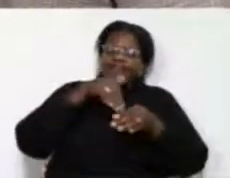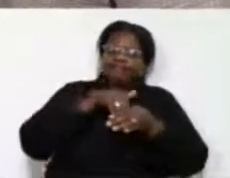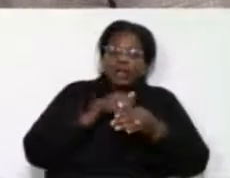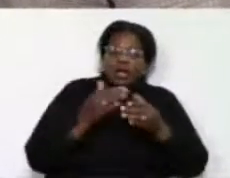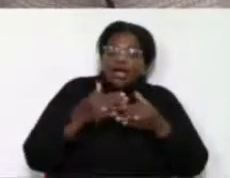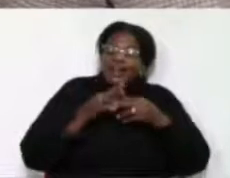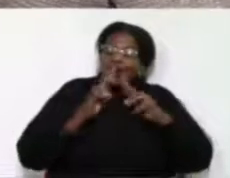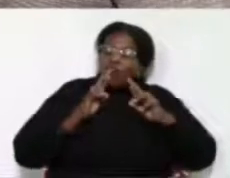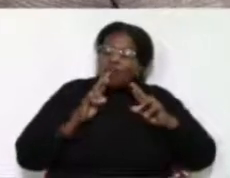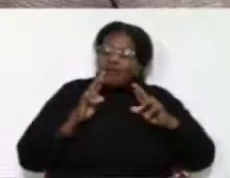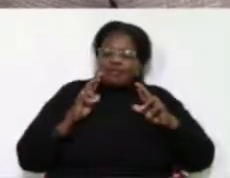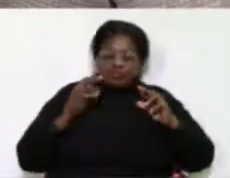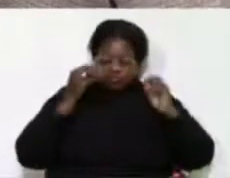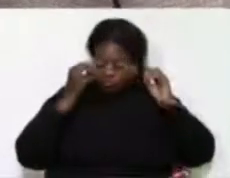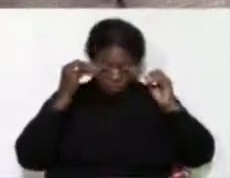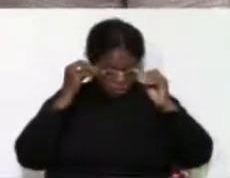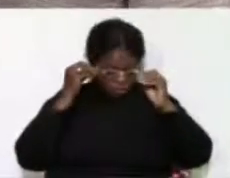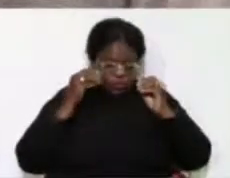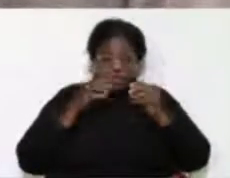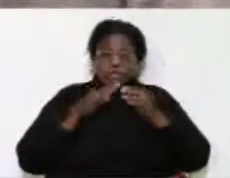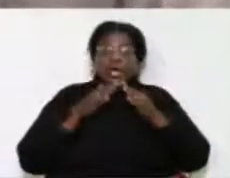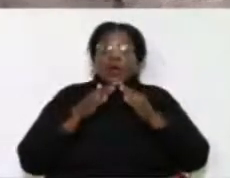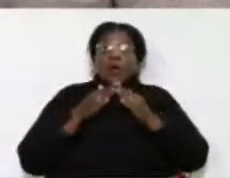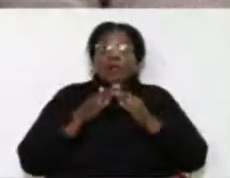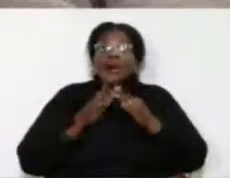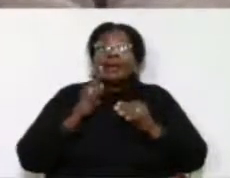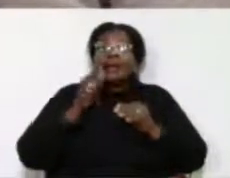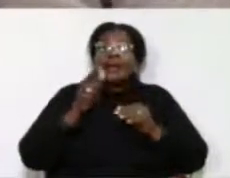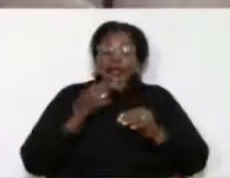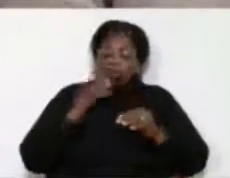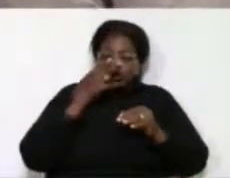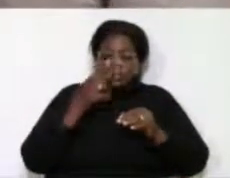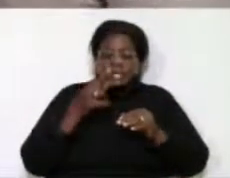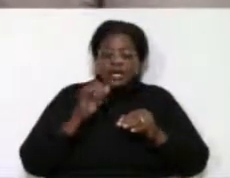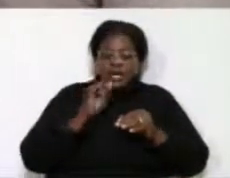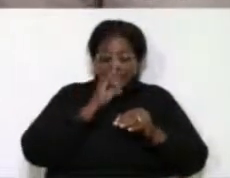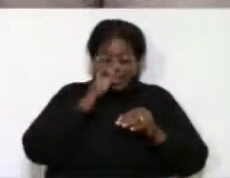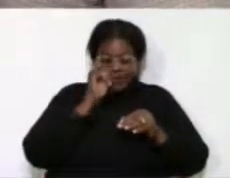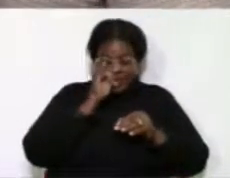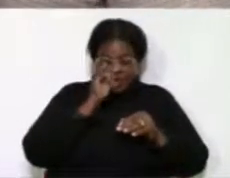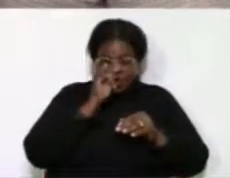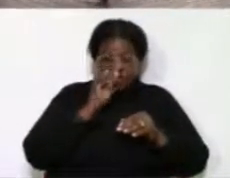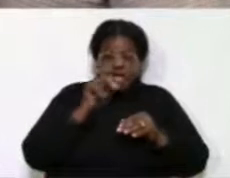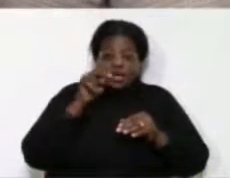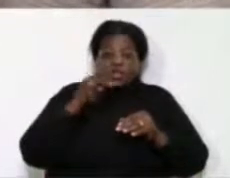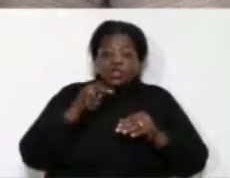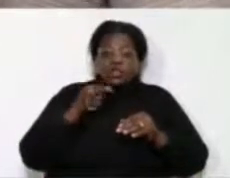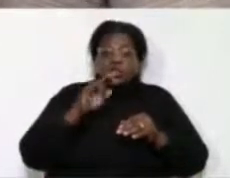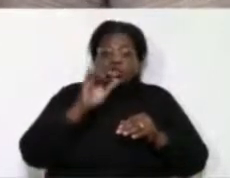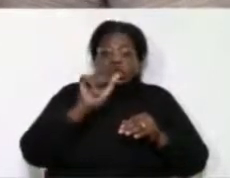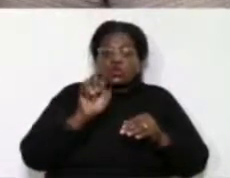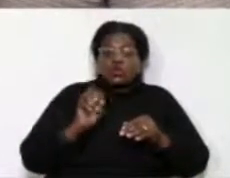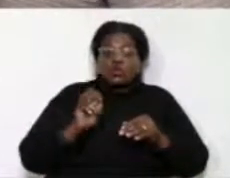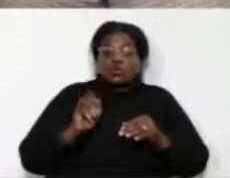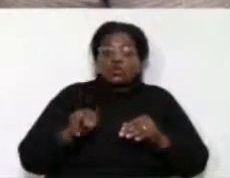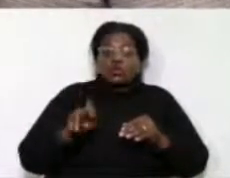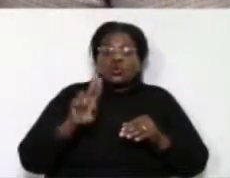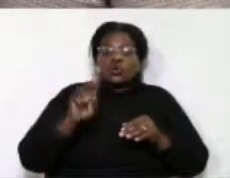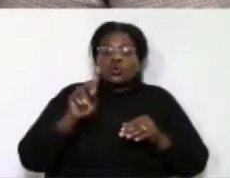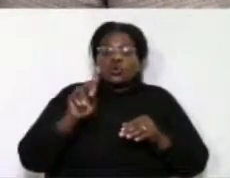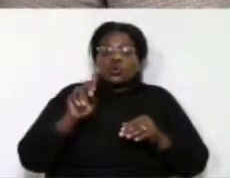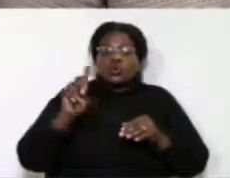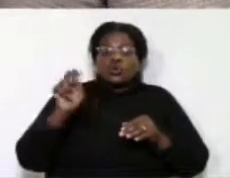at home, but like I said, you can watch it on YouTube later, and you can also Google the YouTubes that help